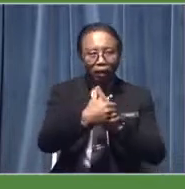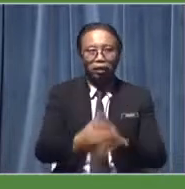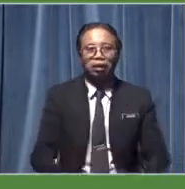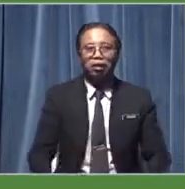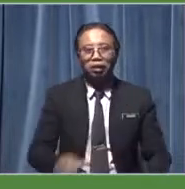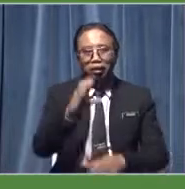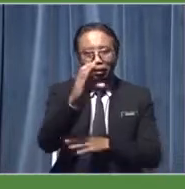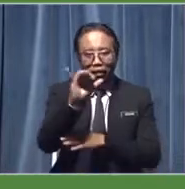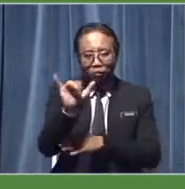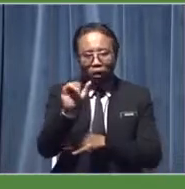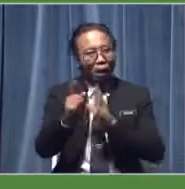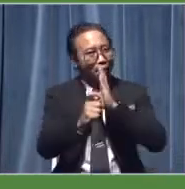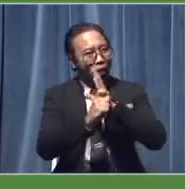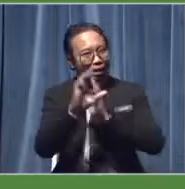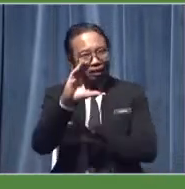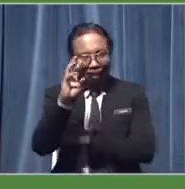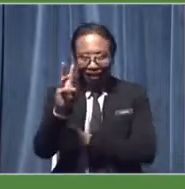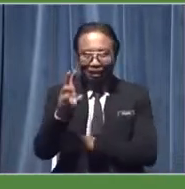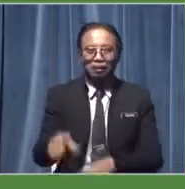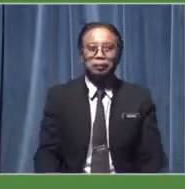Cy plus C6.